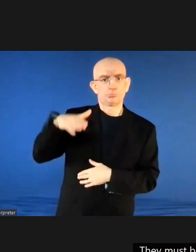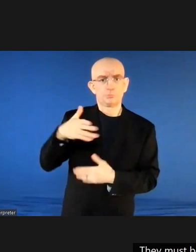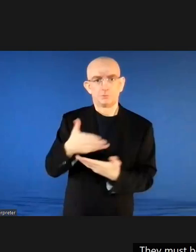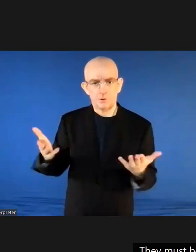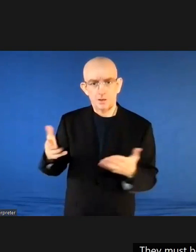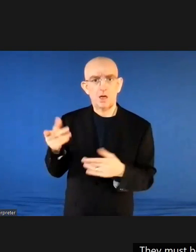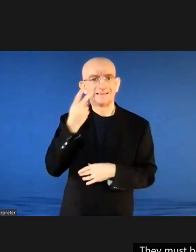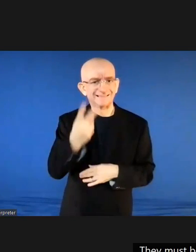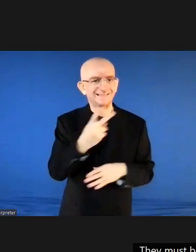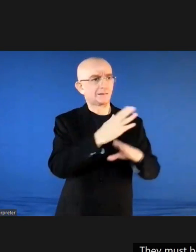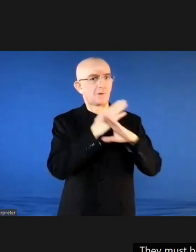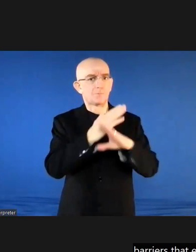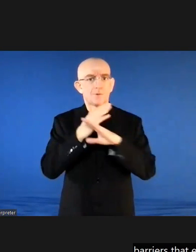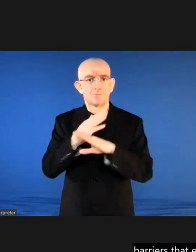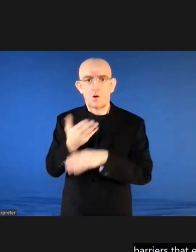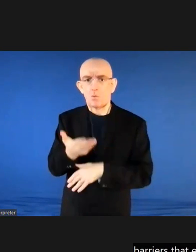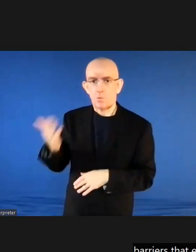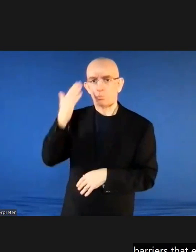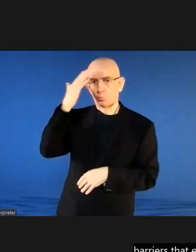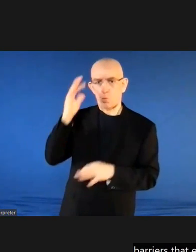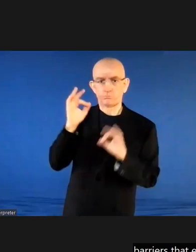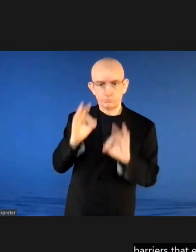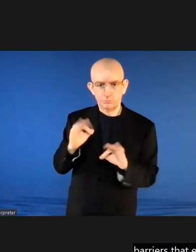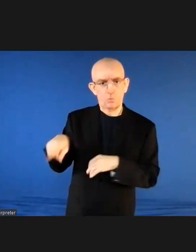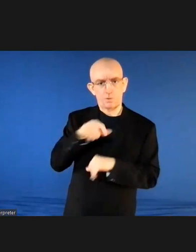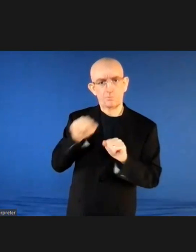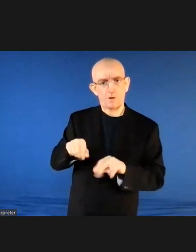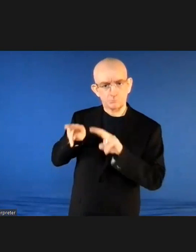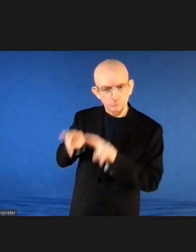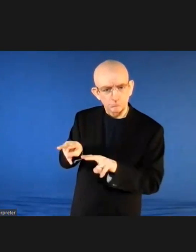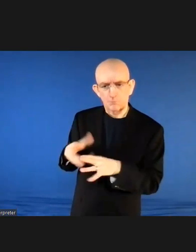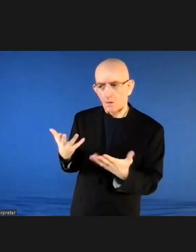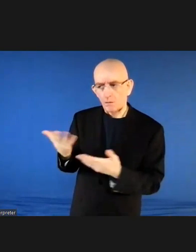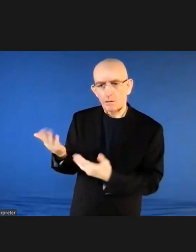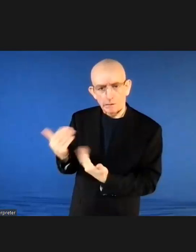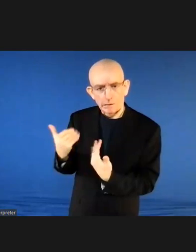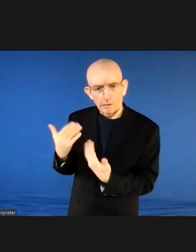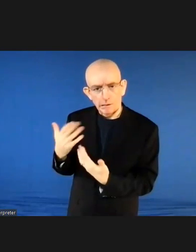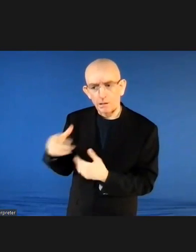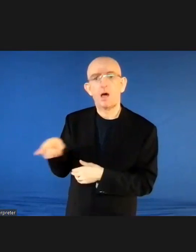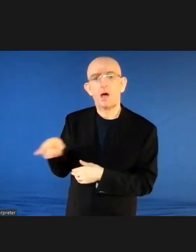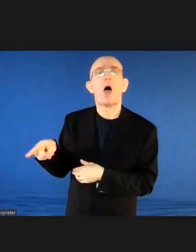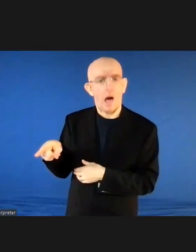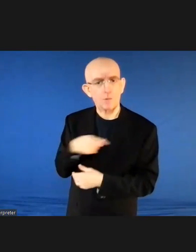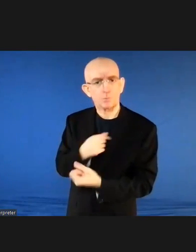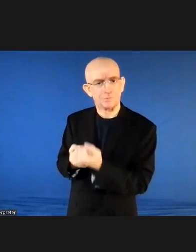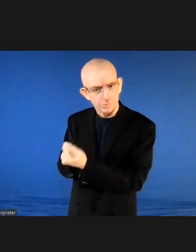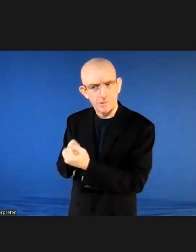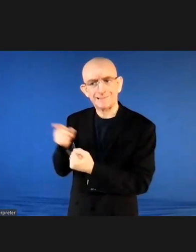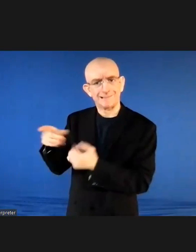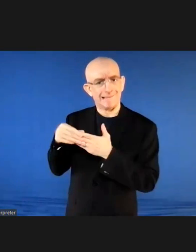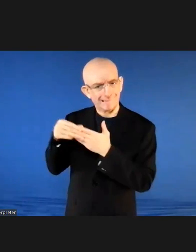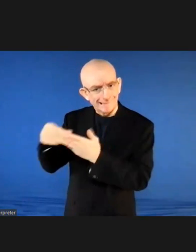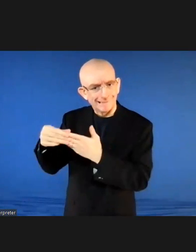lead. That's so important. And then we must also work across the sectors, so